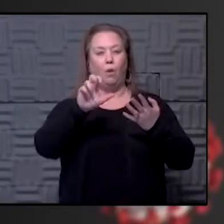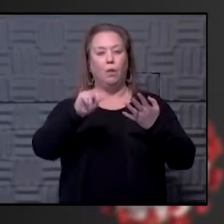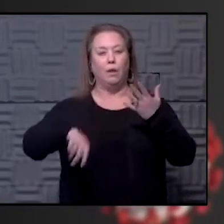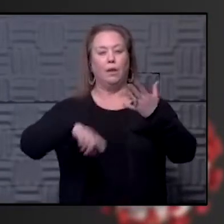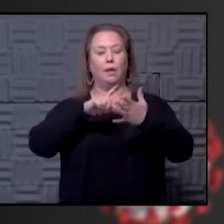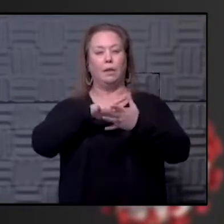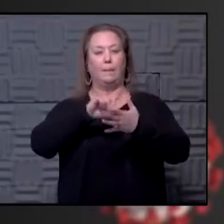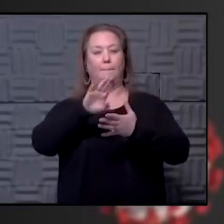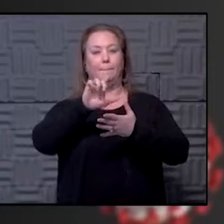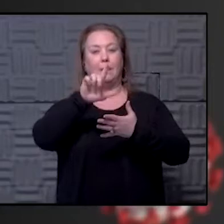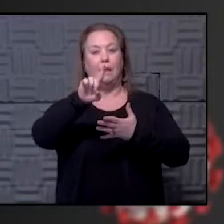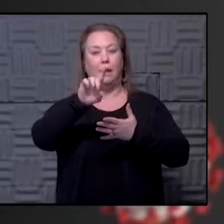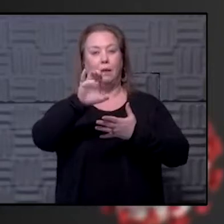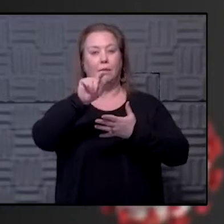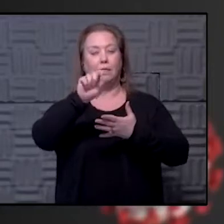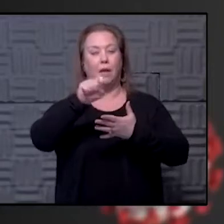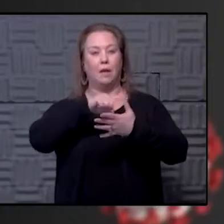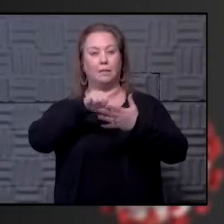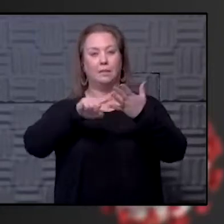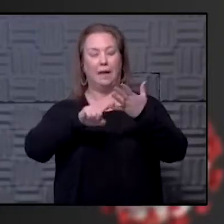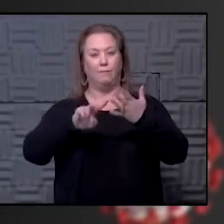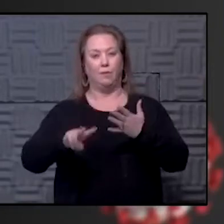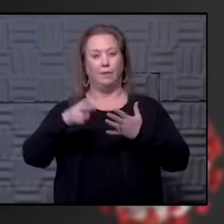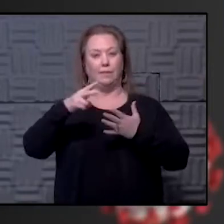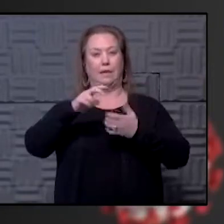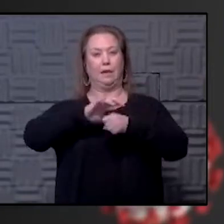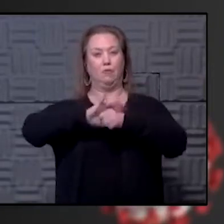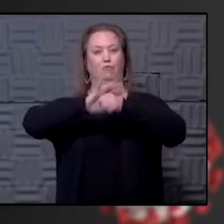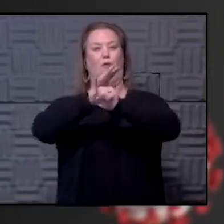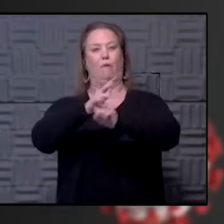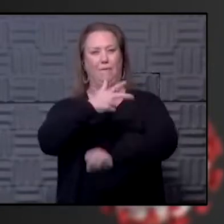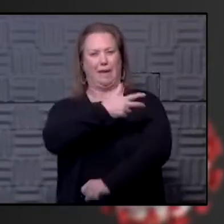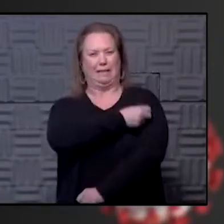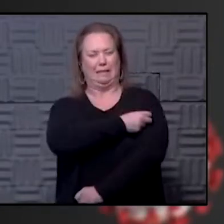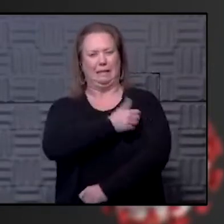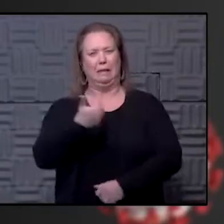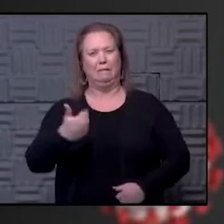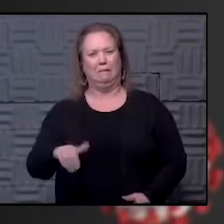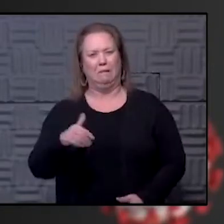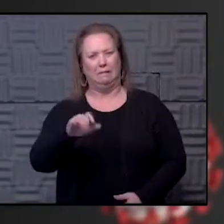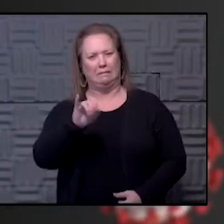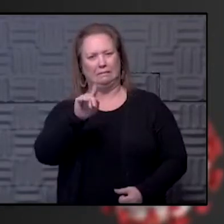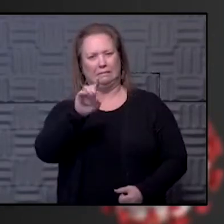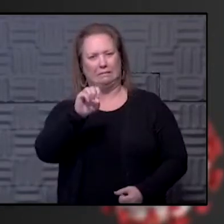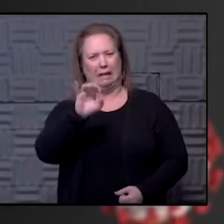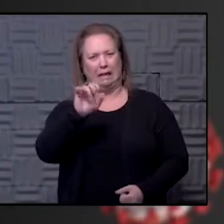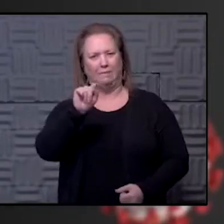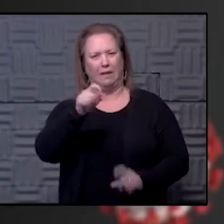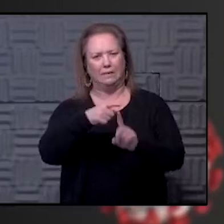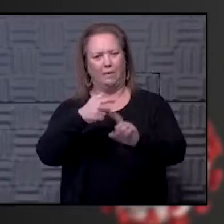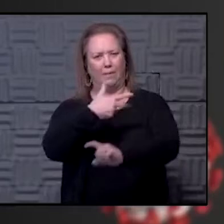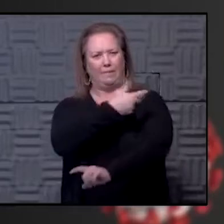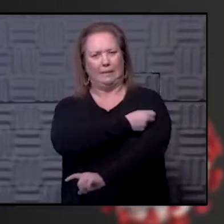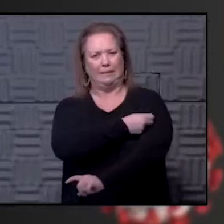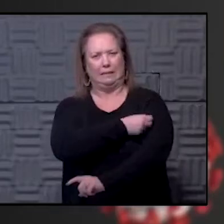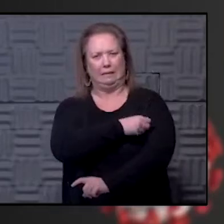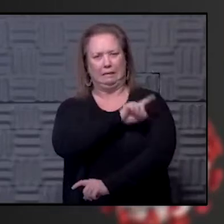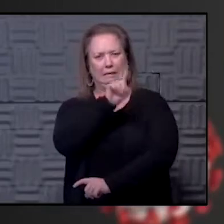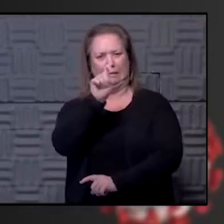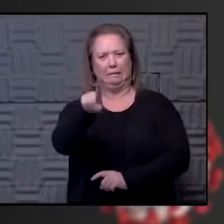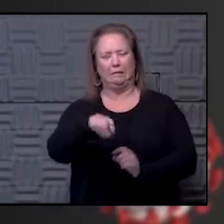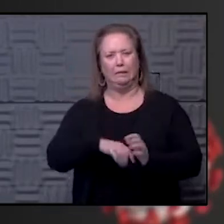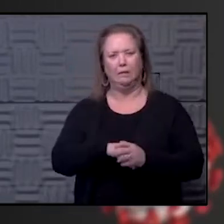and blood clots after the second COVID-19 vaccine. Are these side effects of the shot? What do you guys